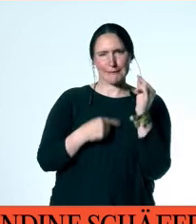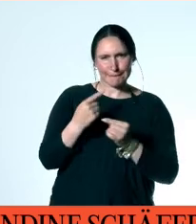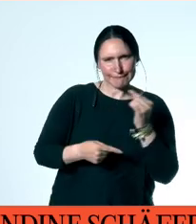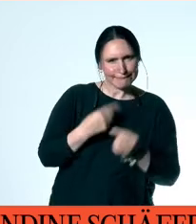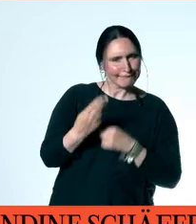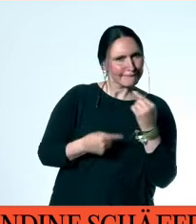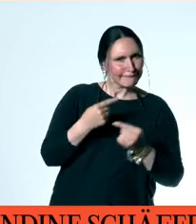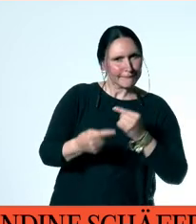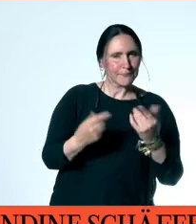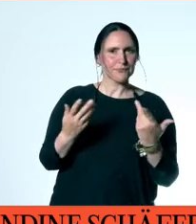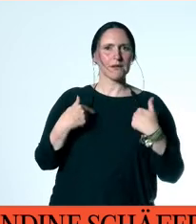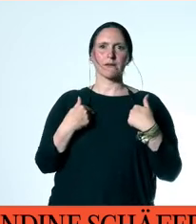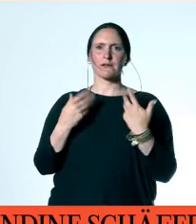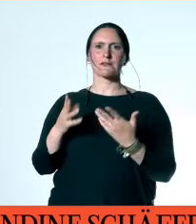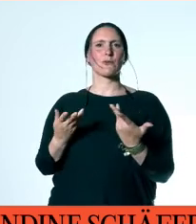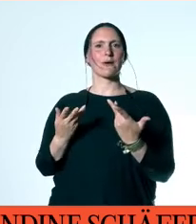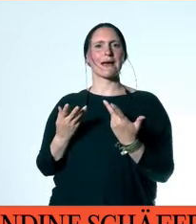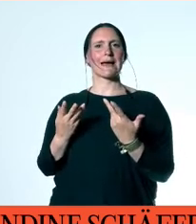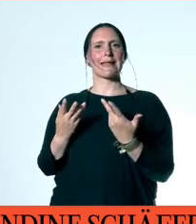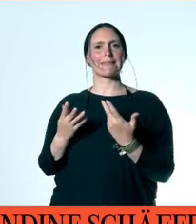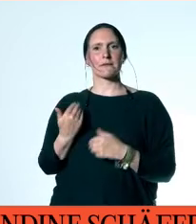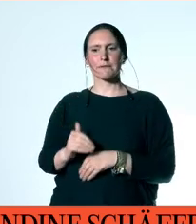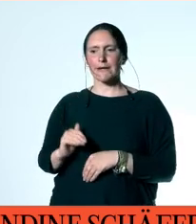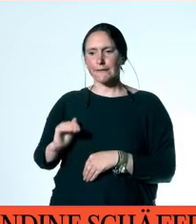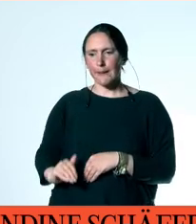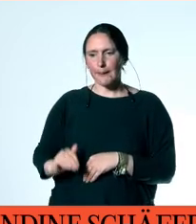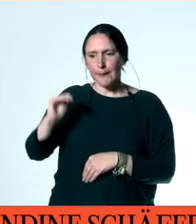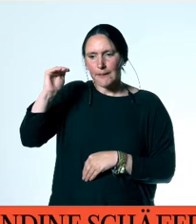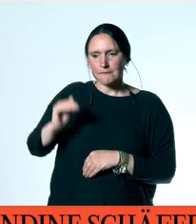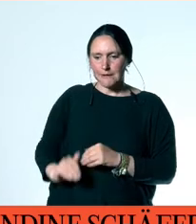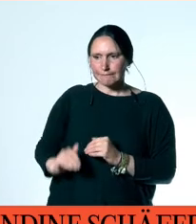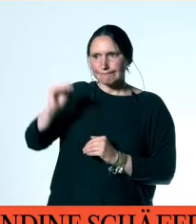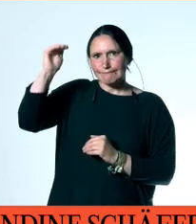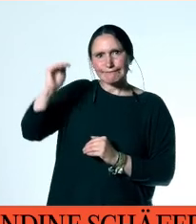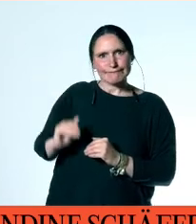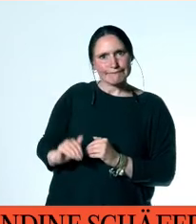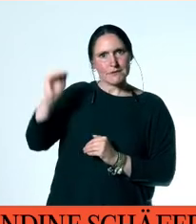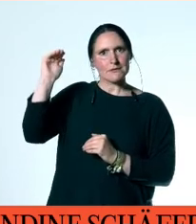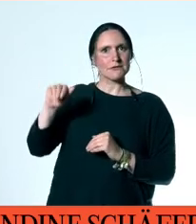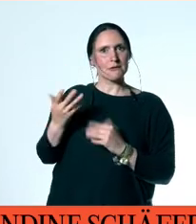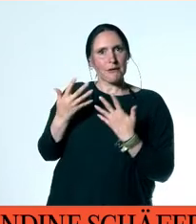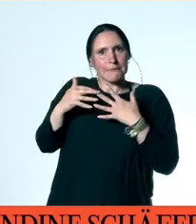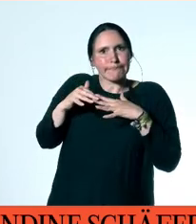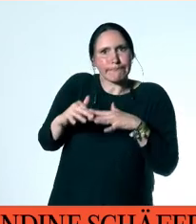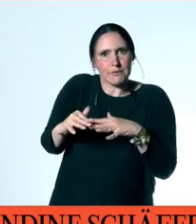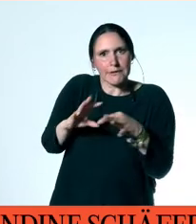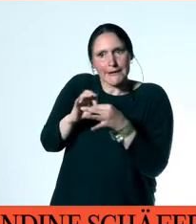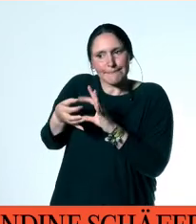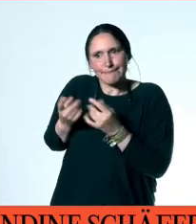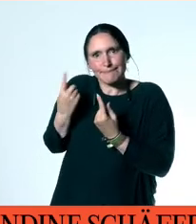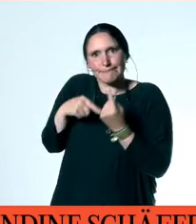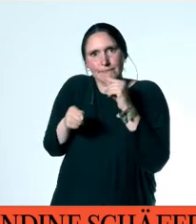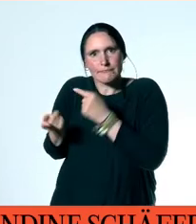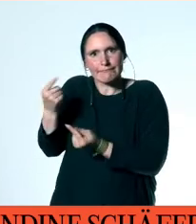Vernetzung, was kommt danach? Entanglement, Vernetzung, das ist eine Lebensaufgabe. Das ist ein